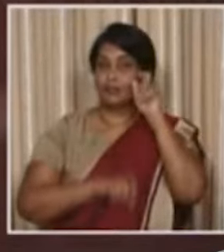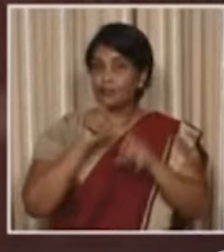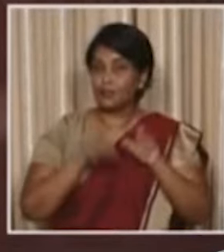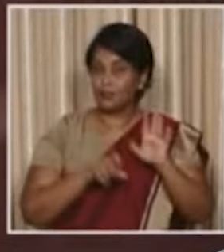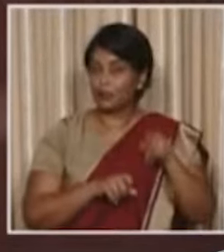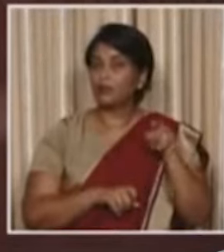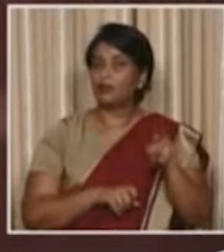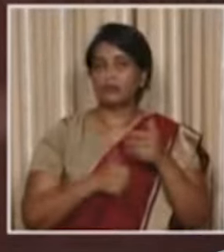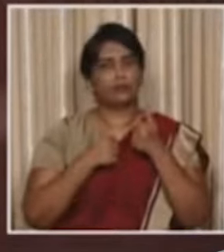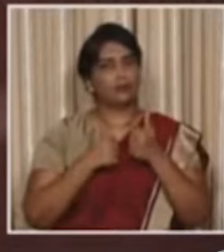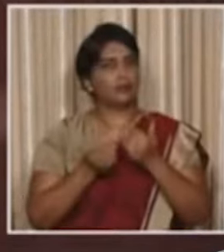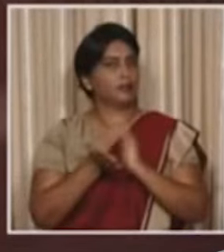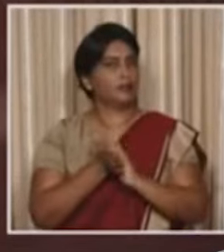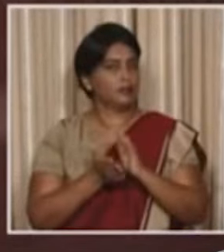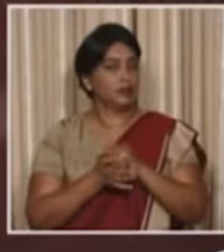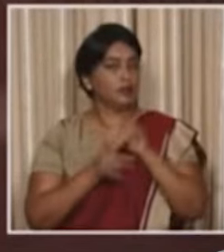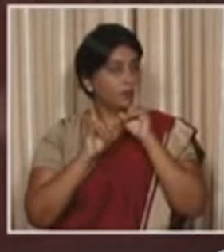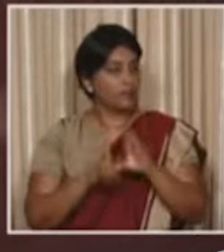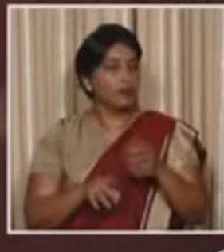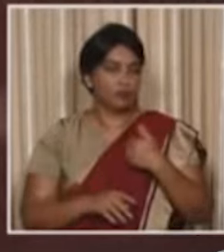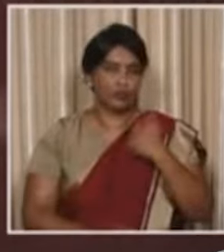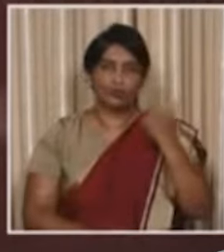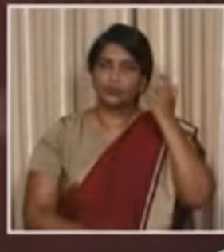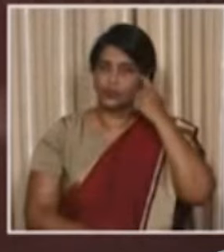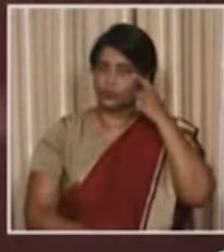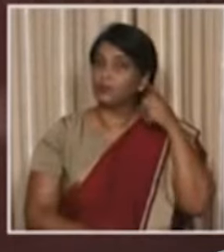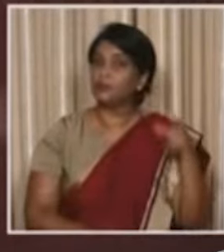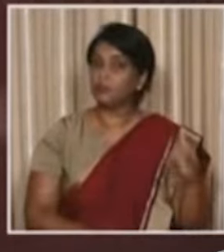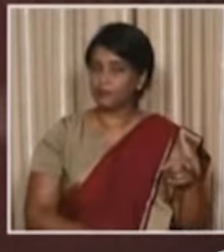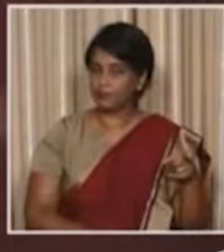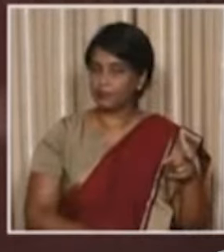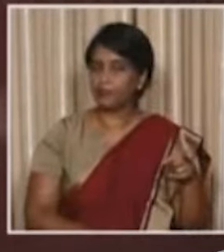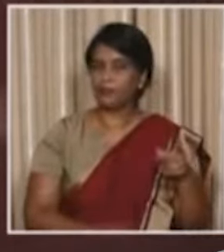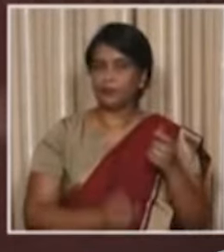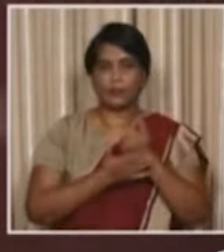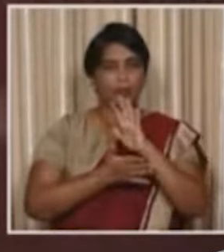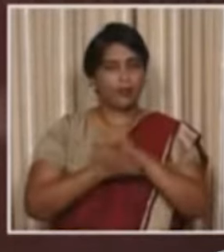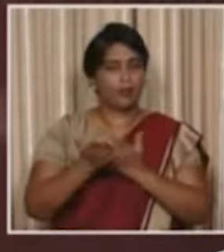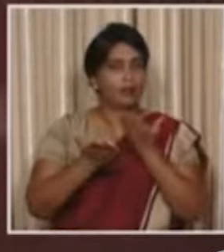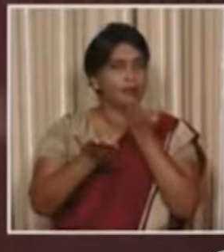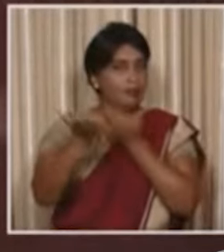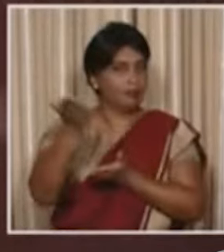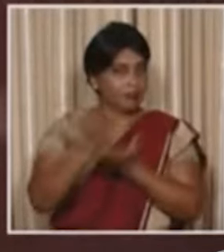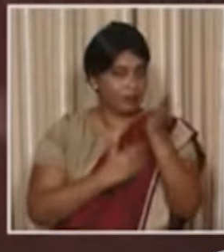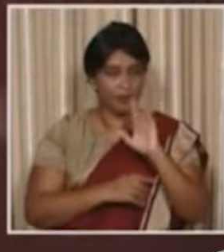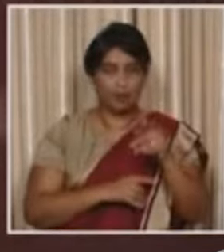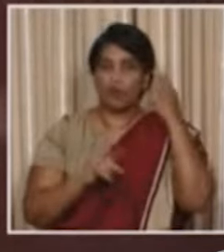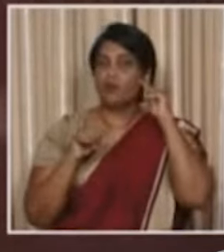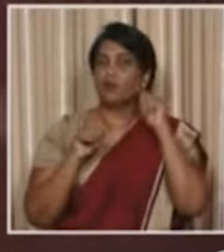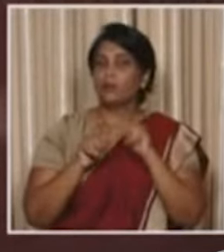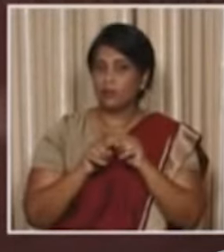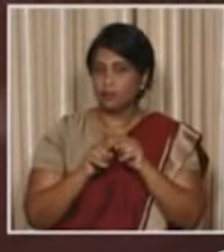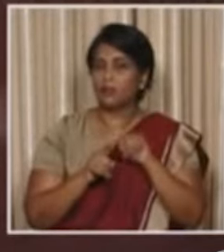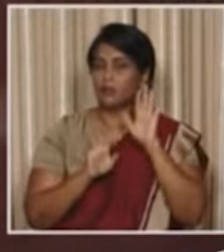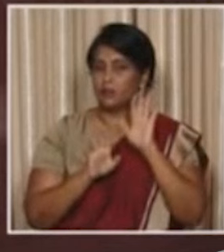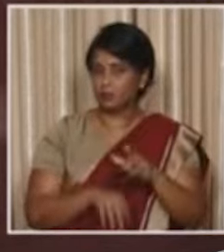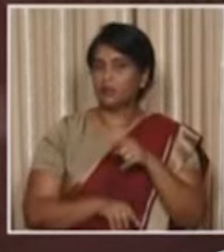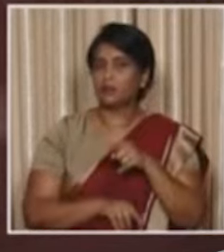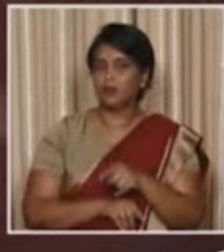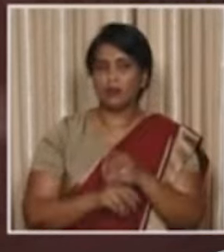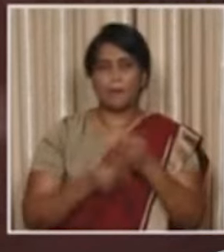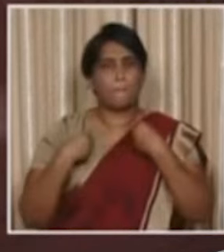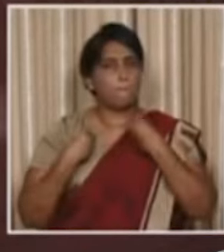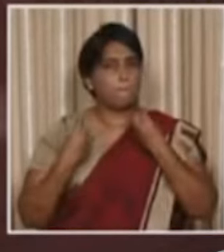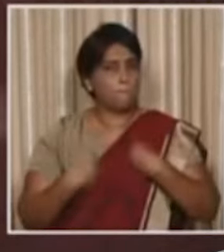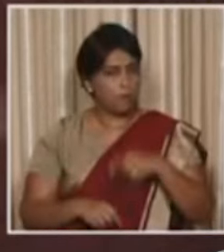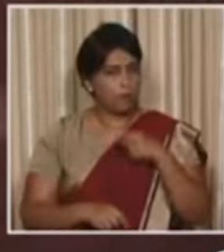petitioners are claiming any loss had impacted on the petitioners on an individual basis, but their assertion